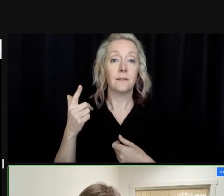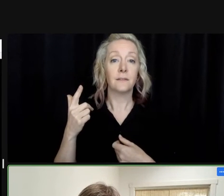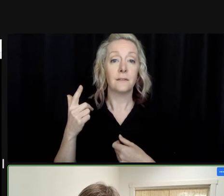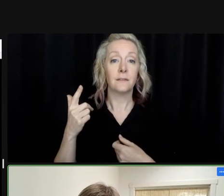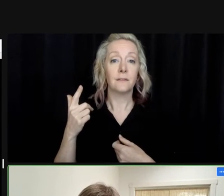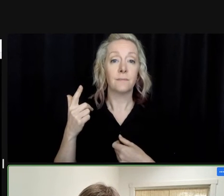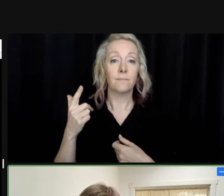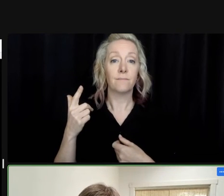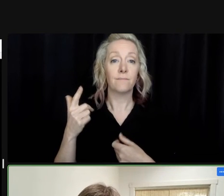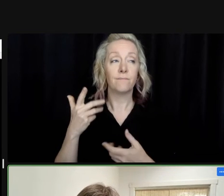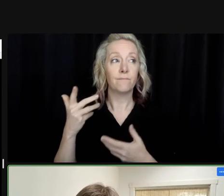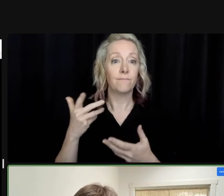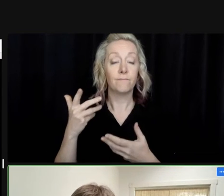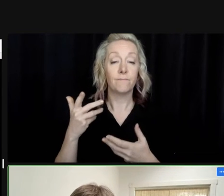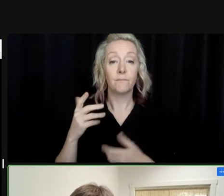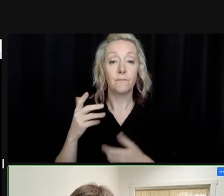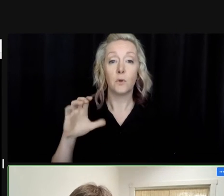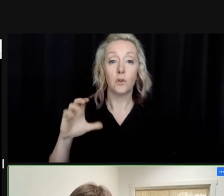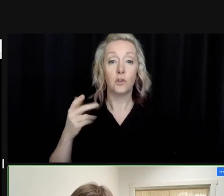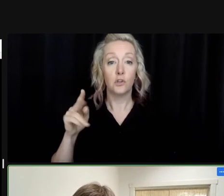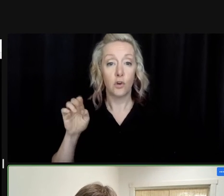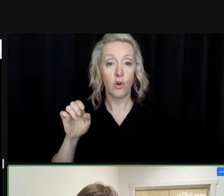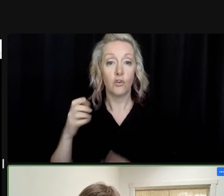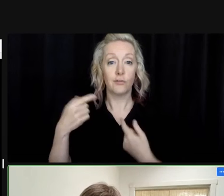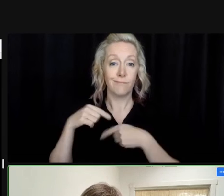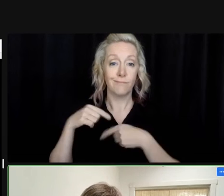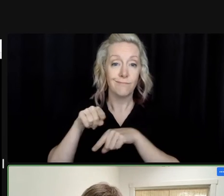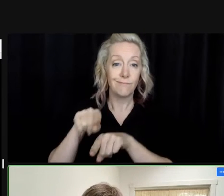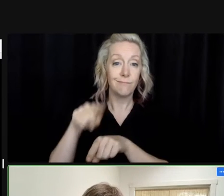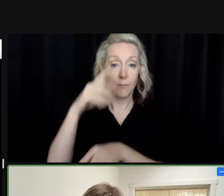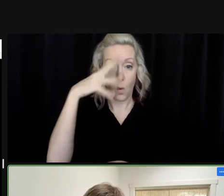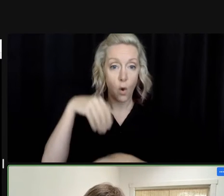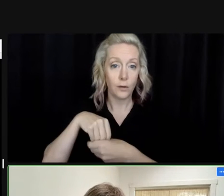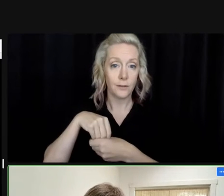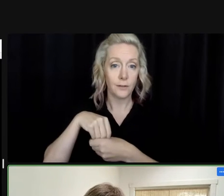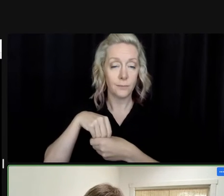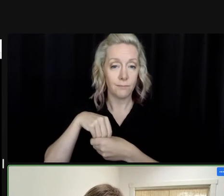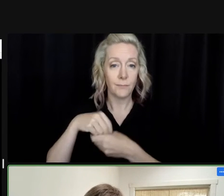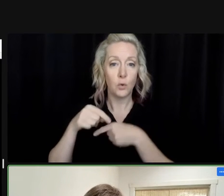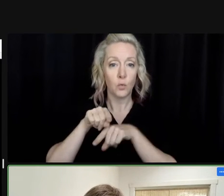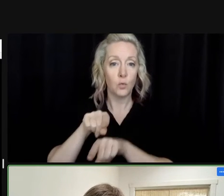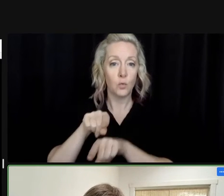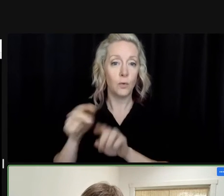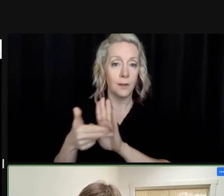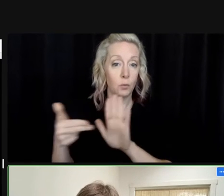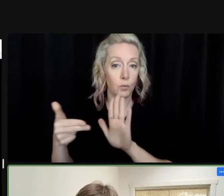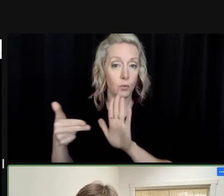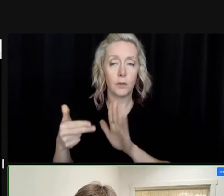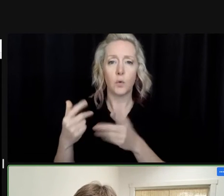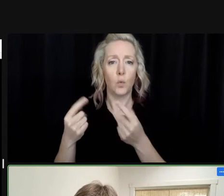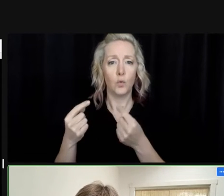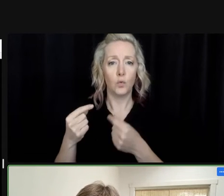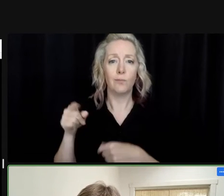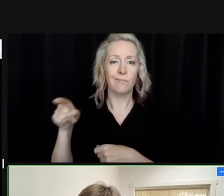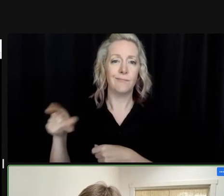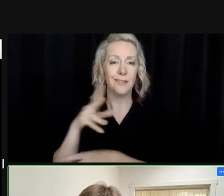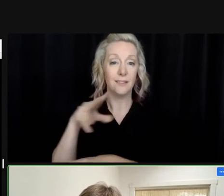of both Charge and autism, or a dual diagnosis, or what we should do about that.